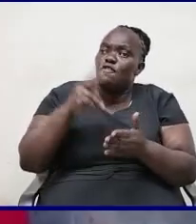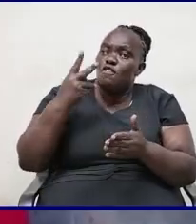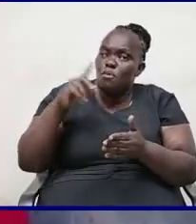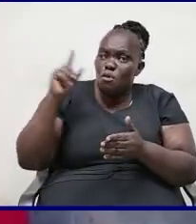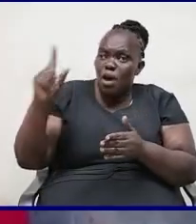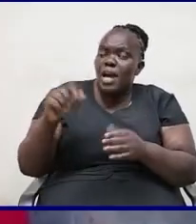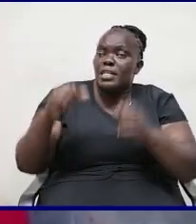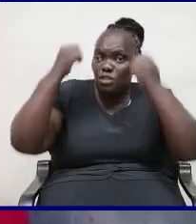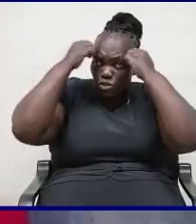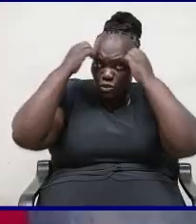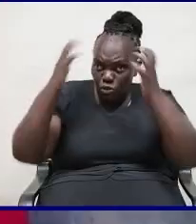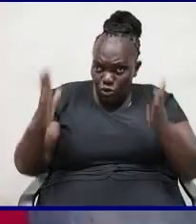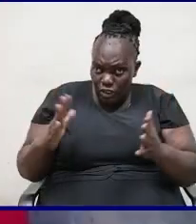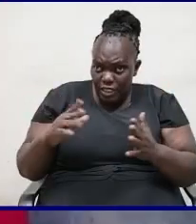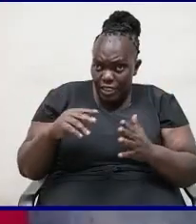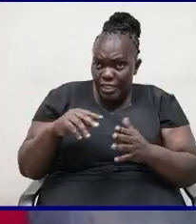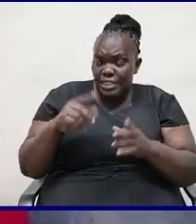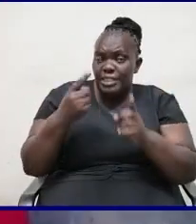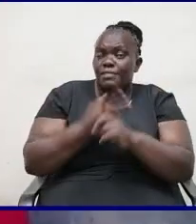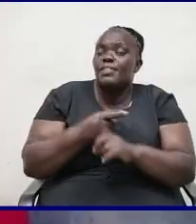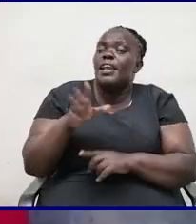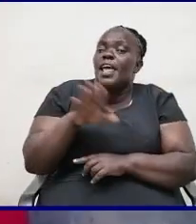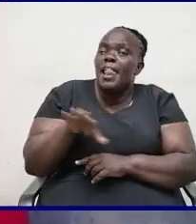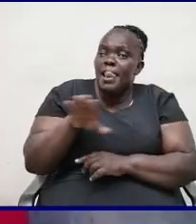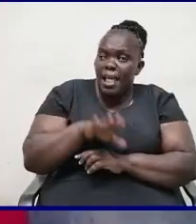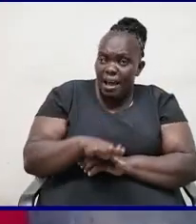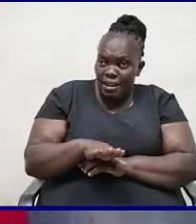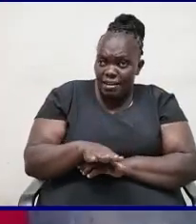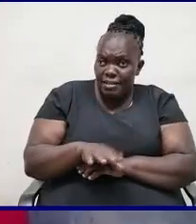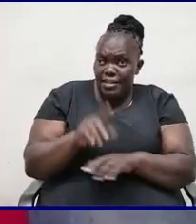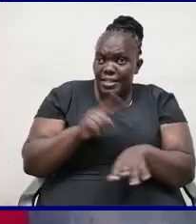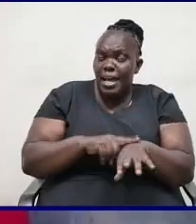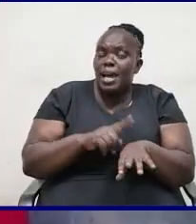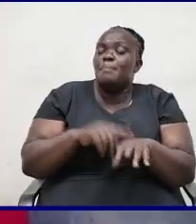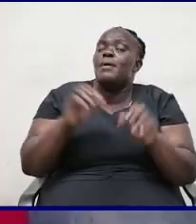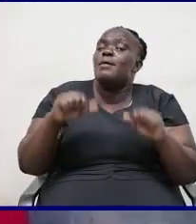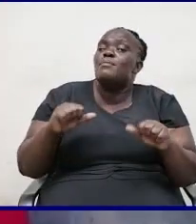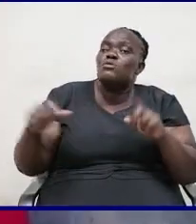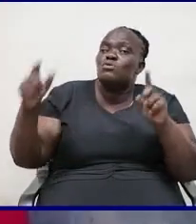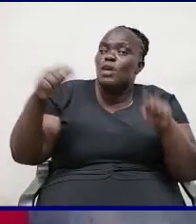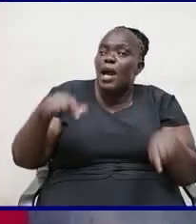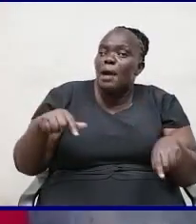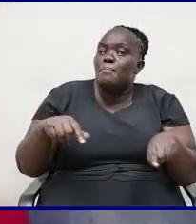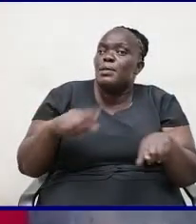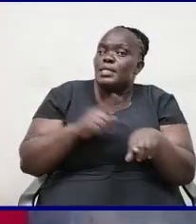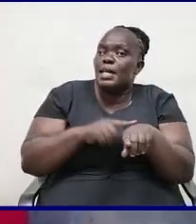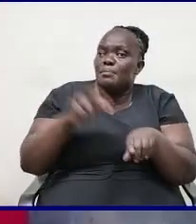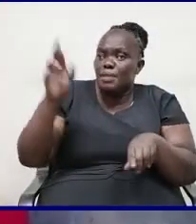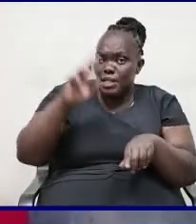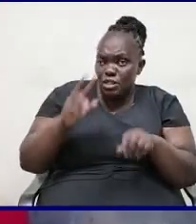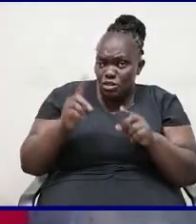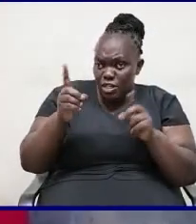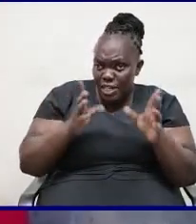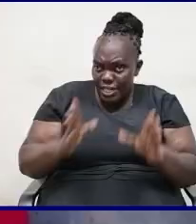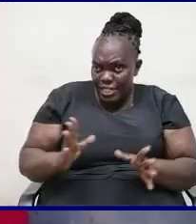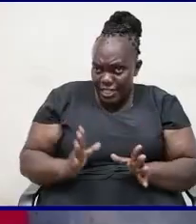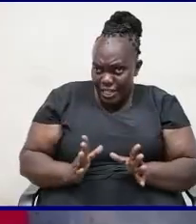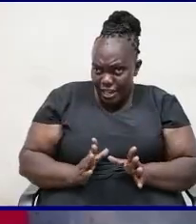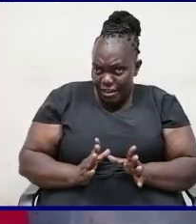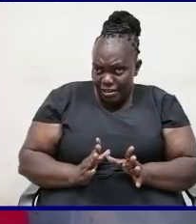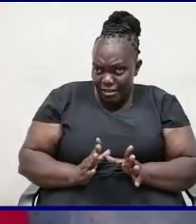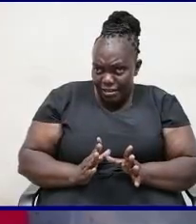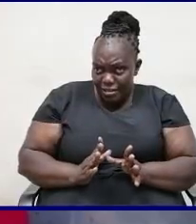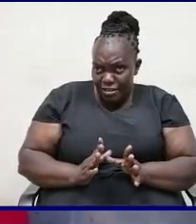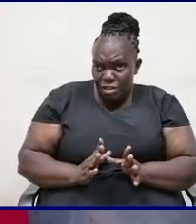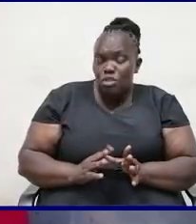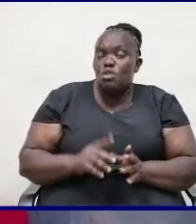students. And I remember several occasions when she was able to come, and when I was the regional director, I was able to